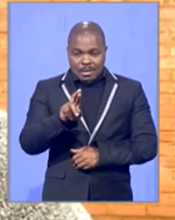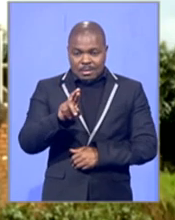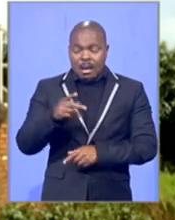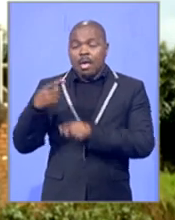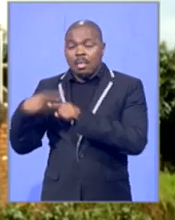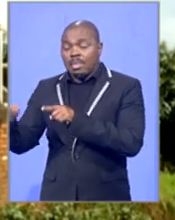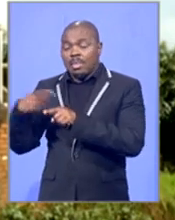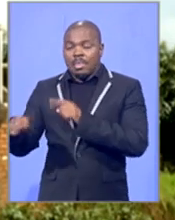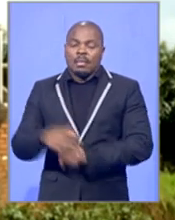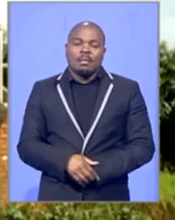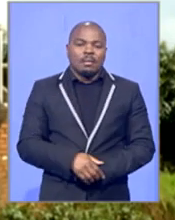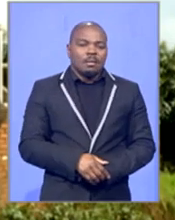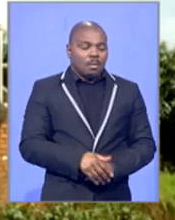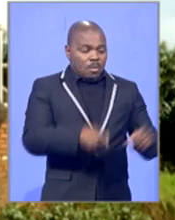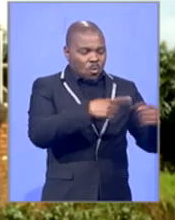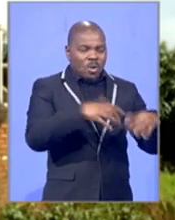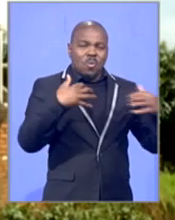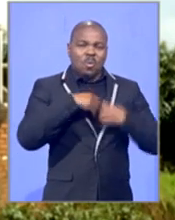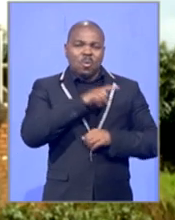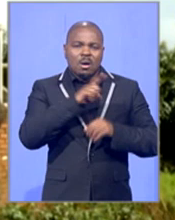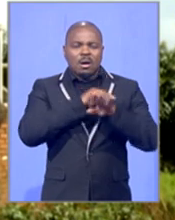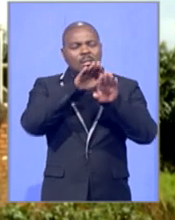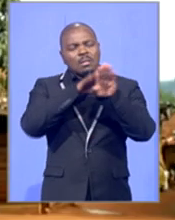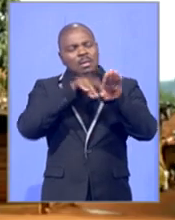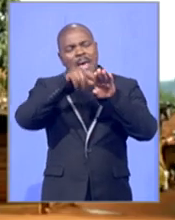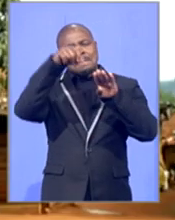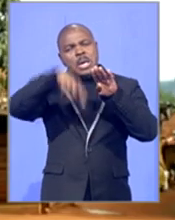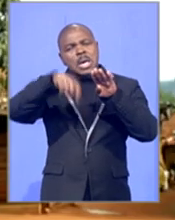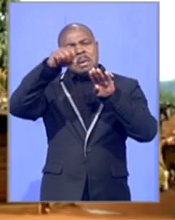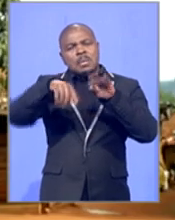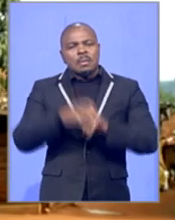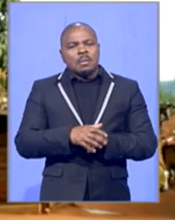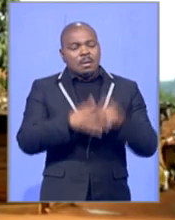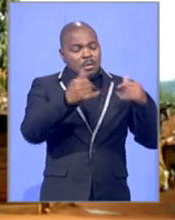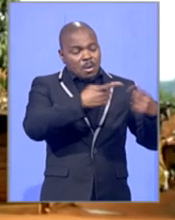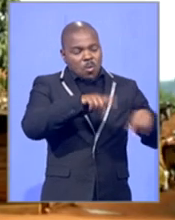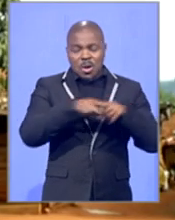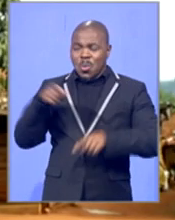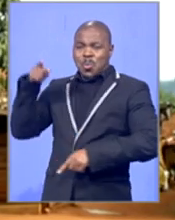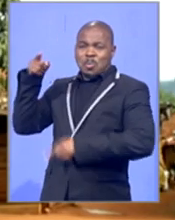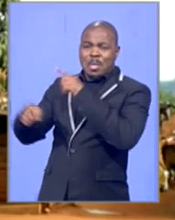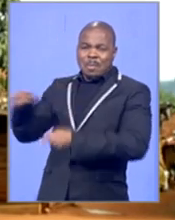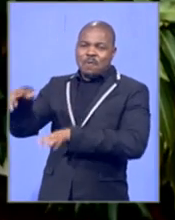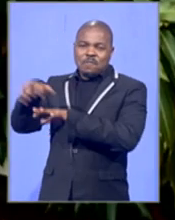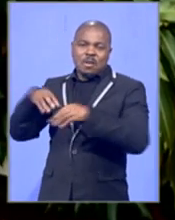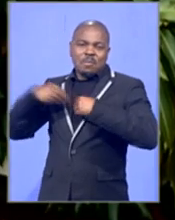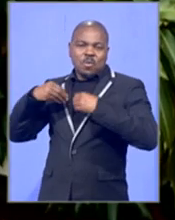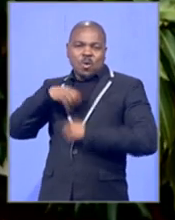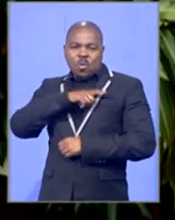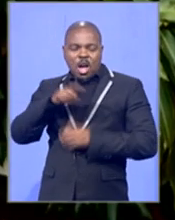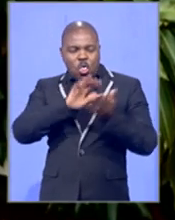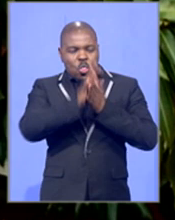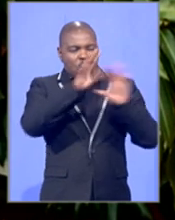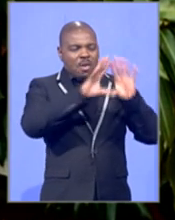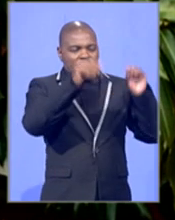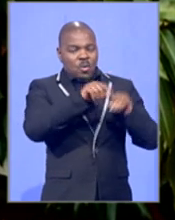365 rand. Ba tlhobaetšwa gape ke marula a dintlo a wa dutlago. Bjale badudi ba latofatša mompolase yo gore ke yena ba